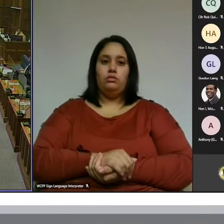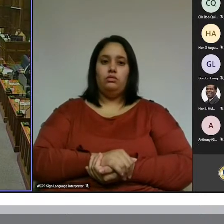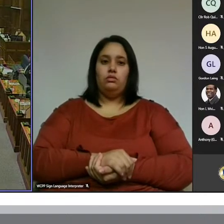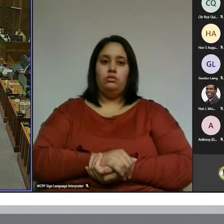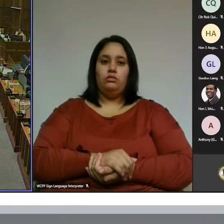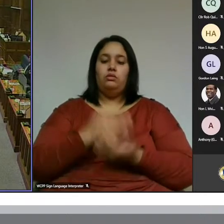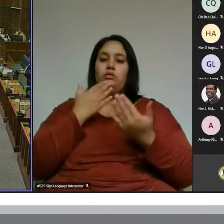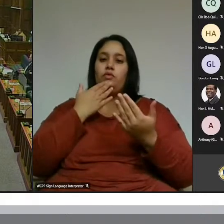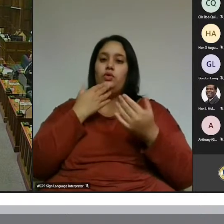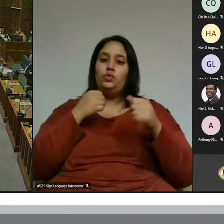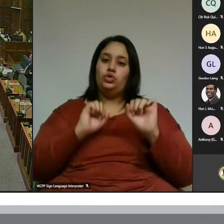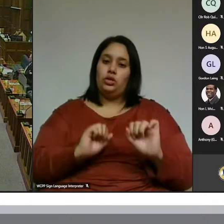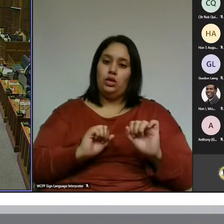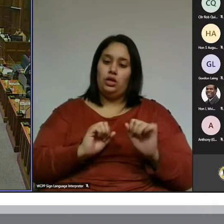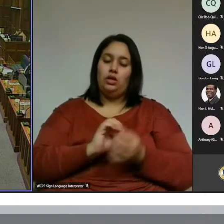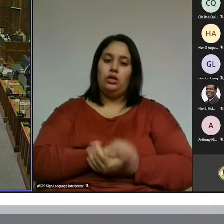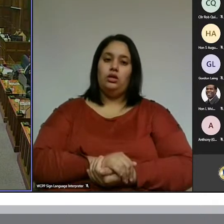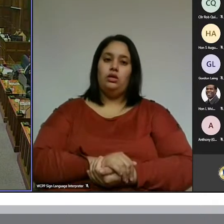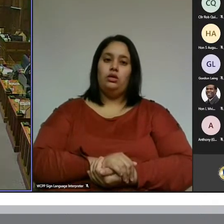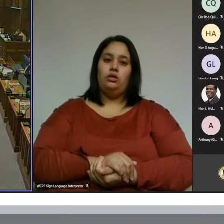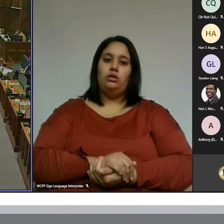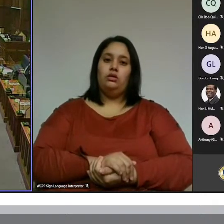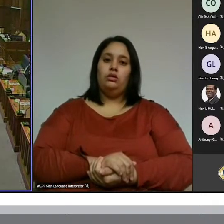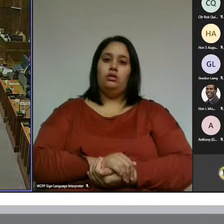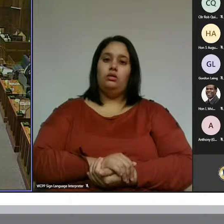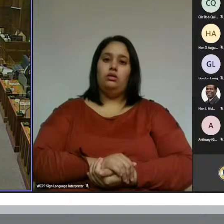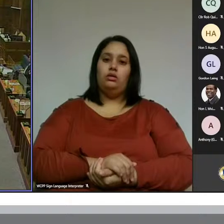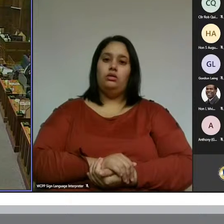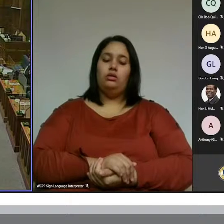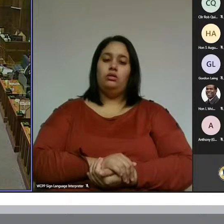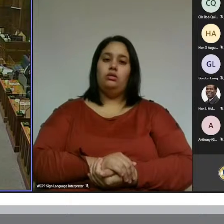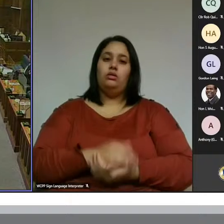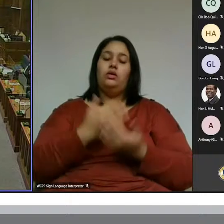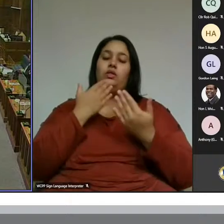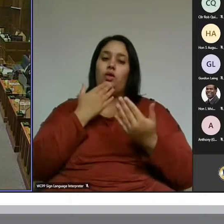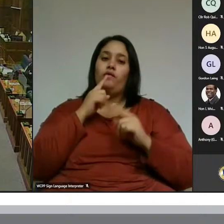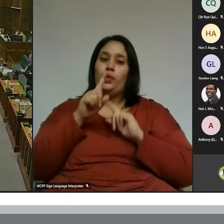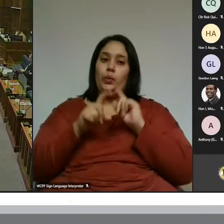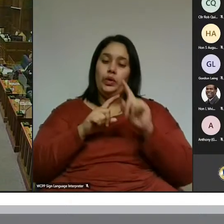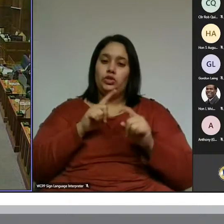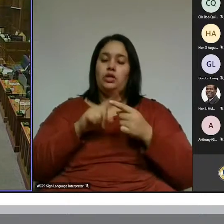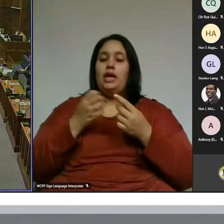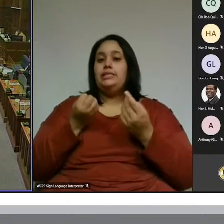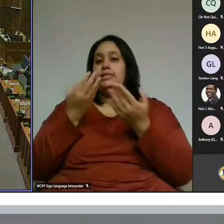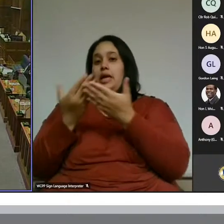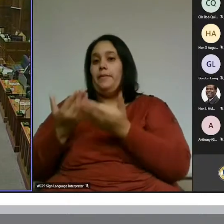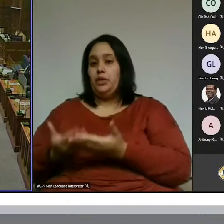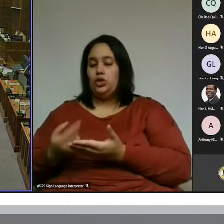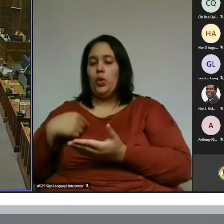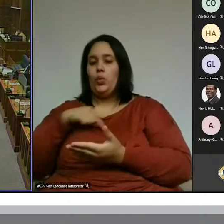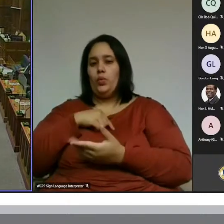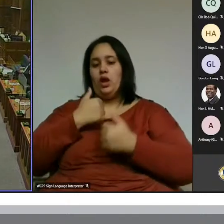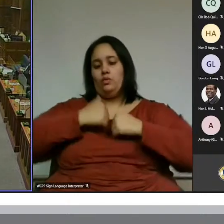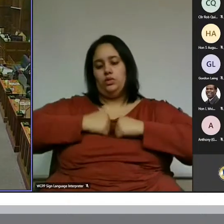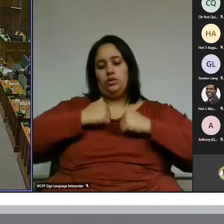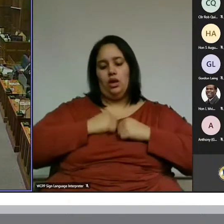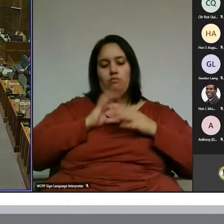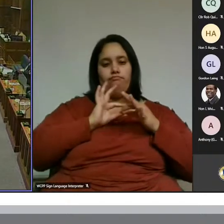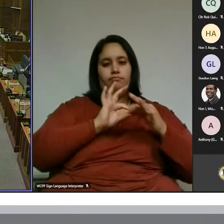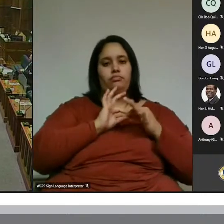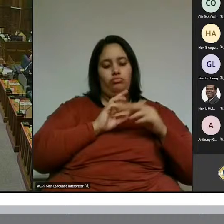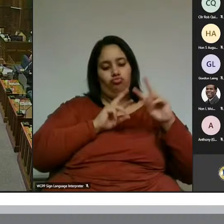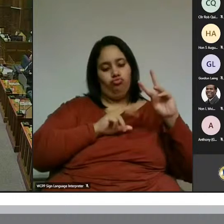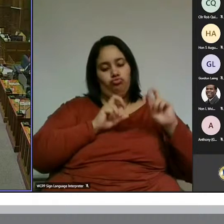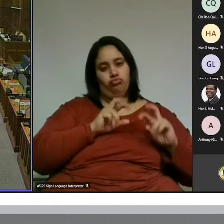for all the questions and our submissions, which we'll commit ourselves to going through it carefully.